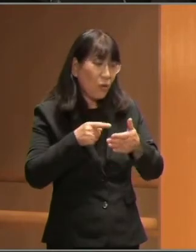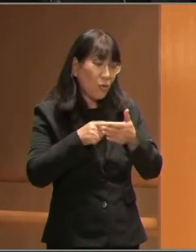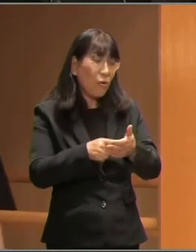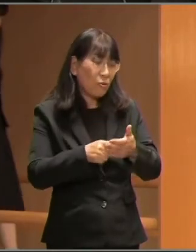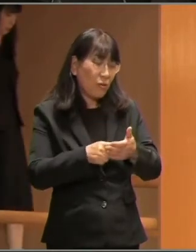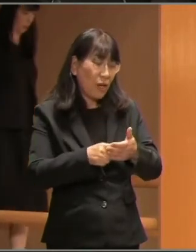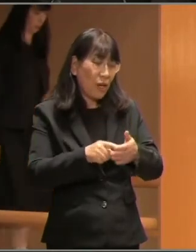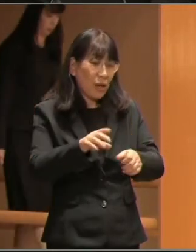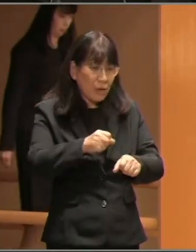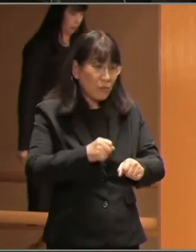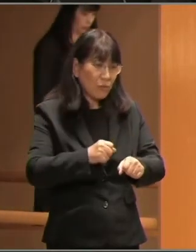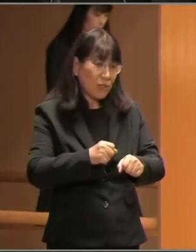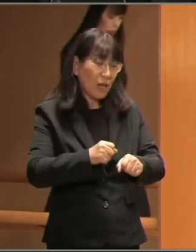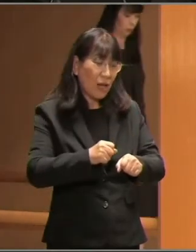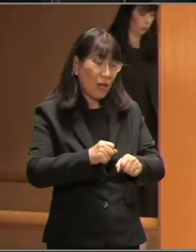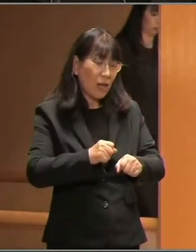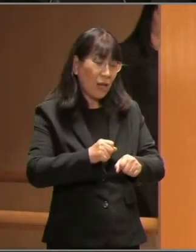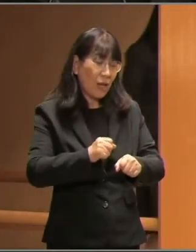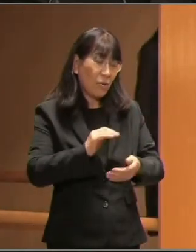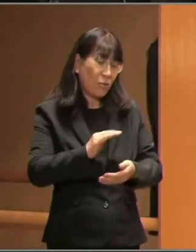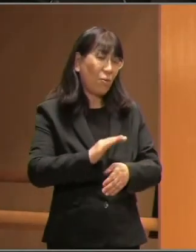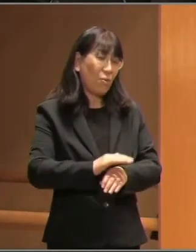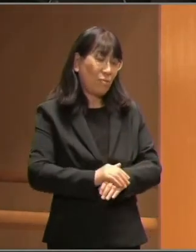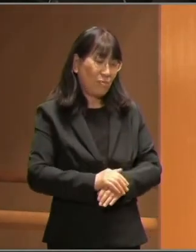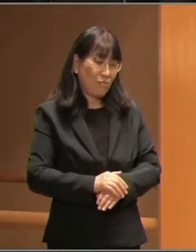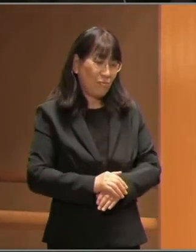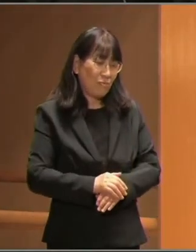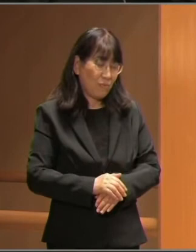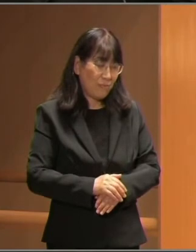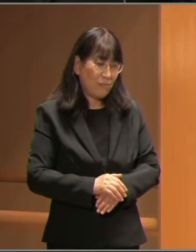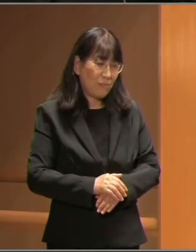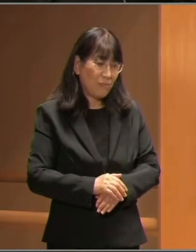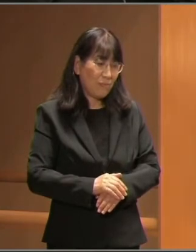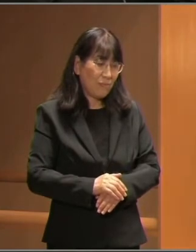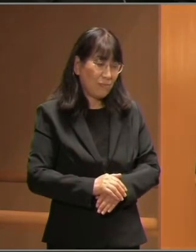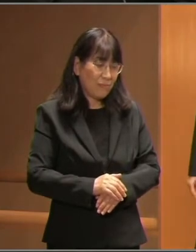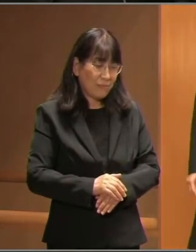great efforts. And this is very rare and unusual.